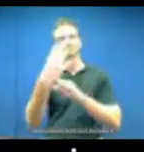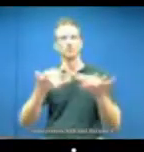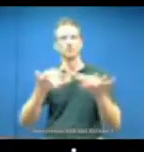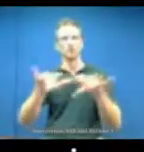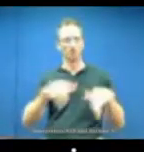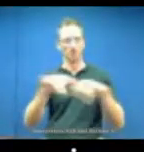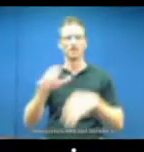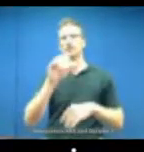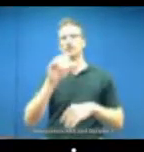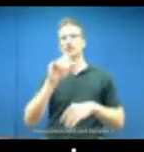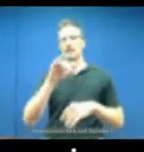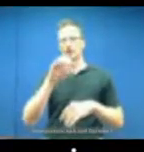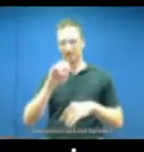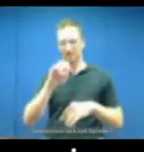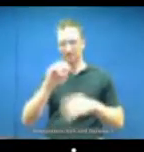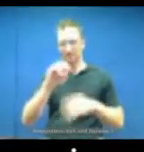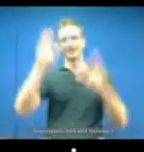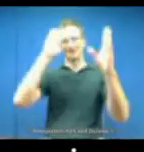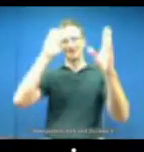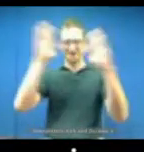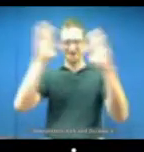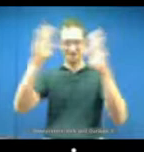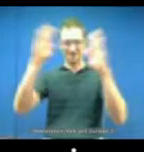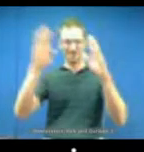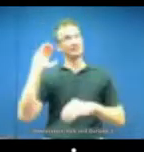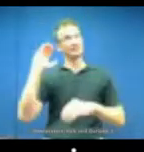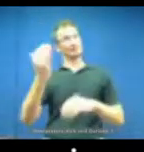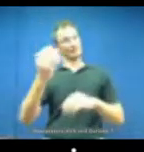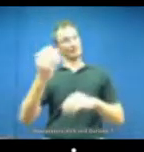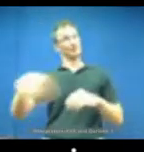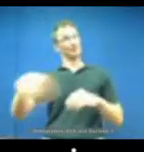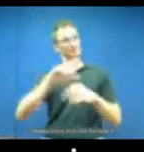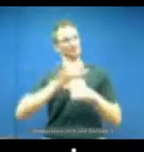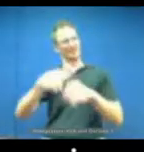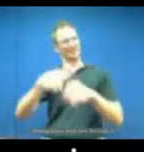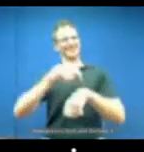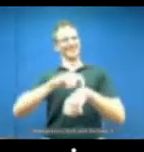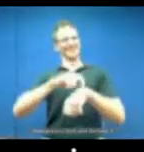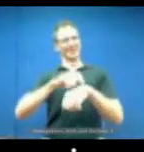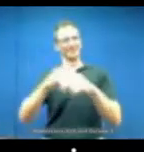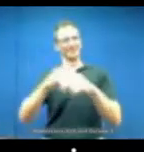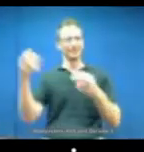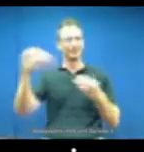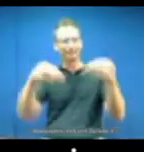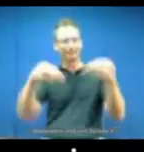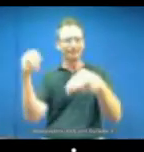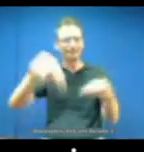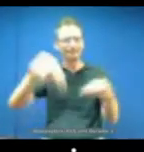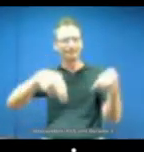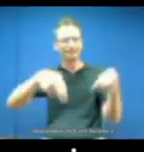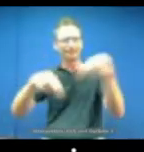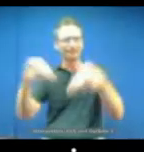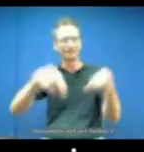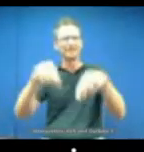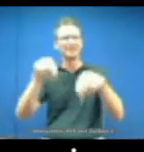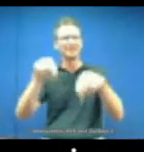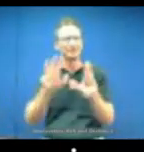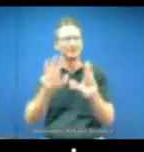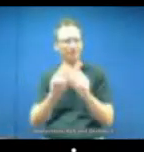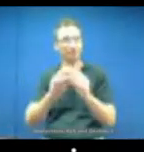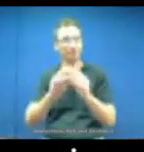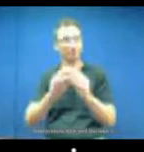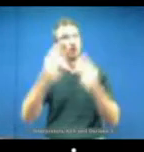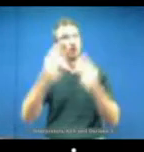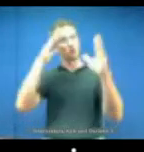Hello, everybody. I guess you've all had enough time to get into the room, and hopefully everyone has downloaded the PowerPoint and we're ready to